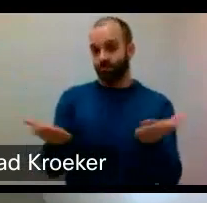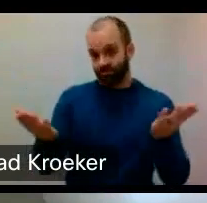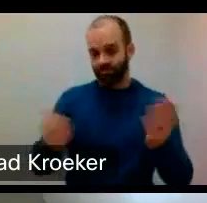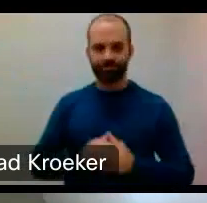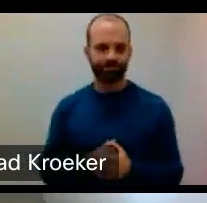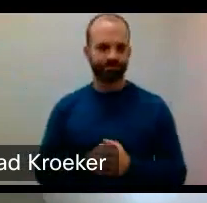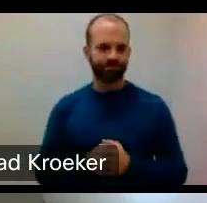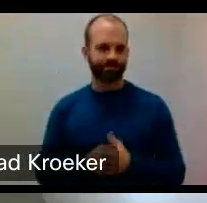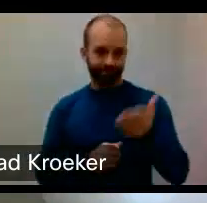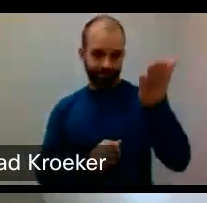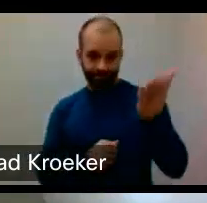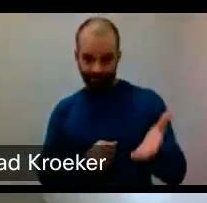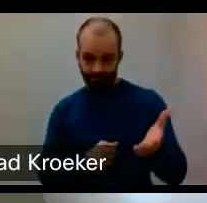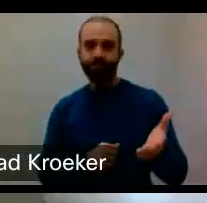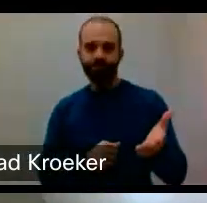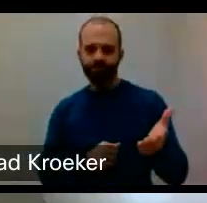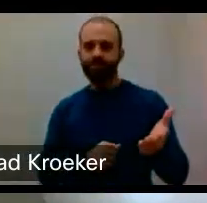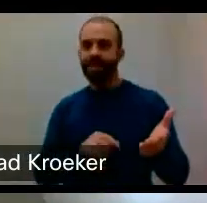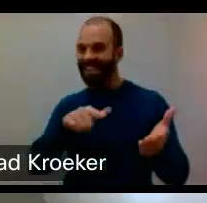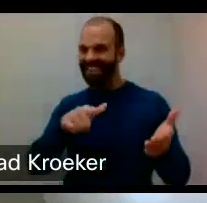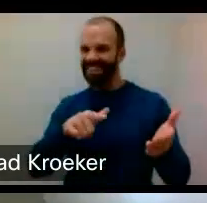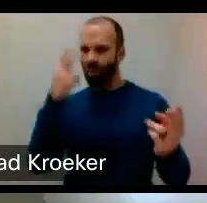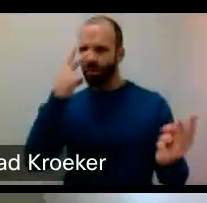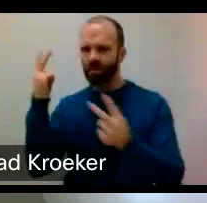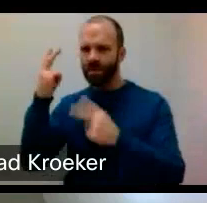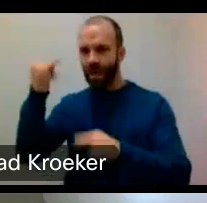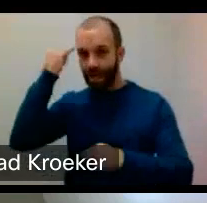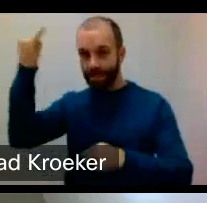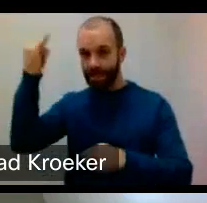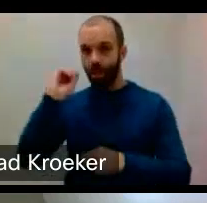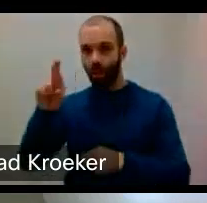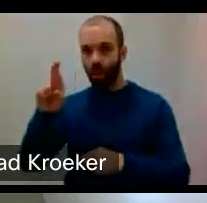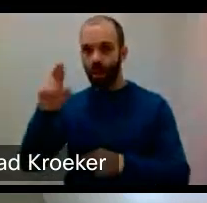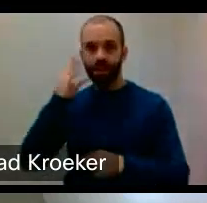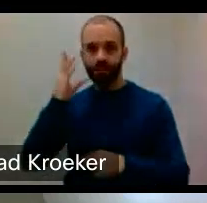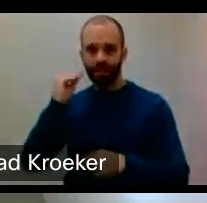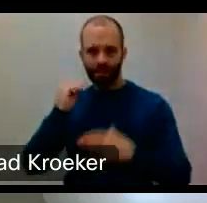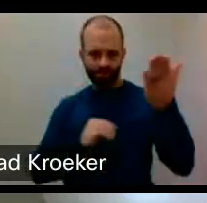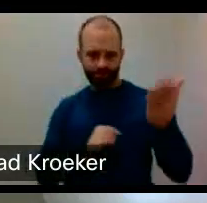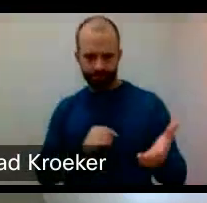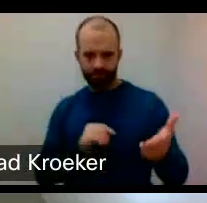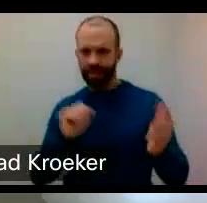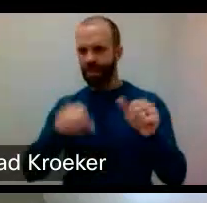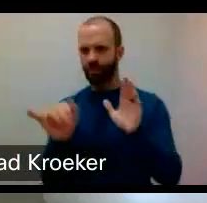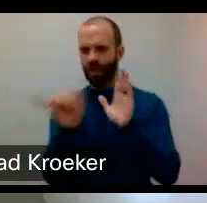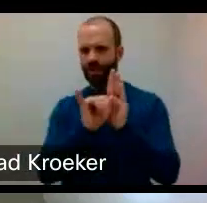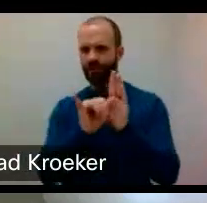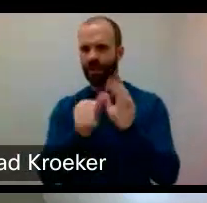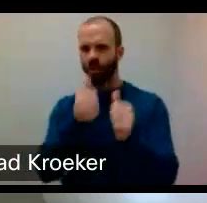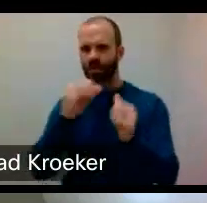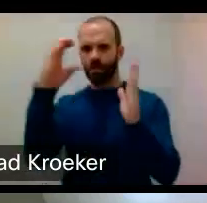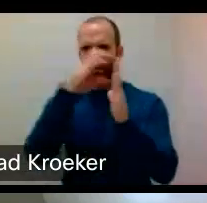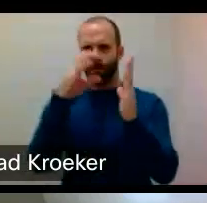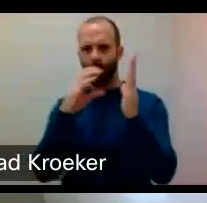So is this writer reflecting on an idea or an experience? And can you identify these sections?